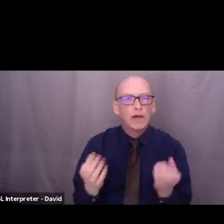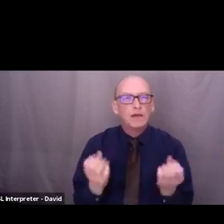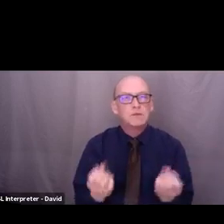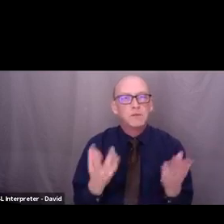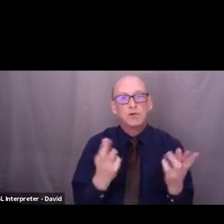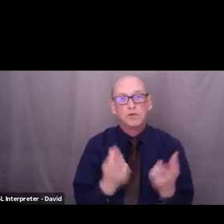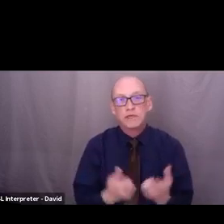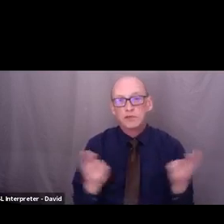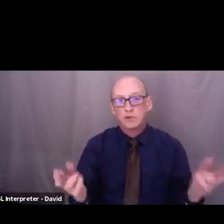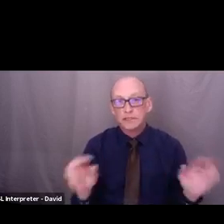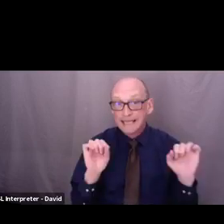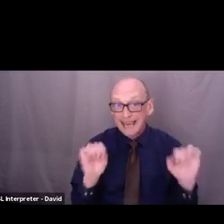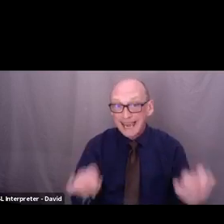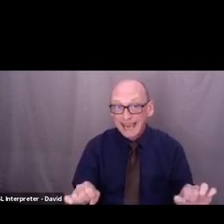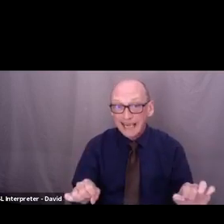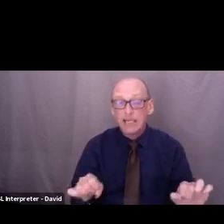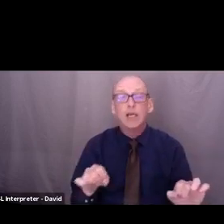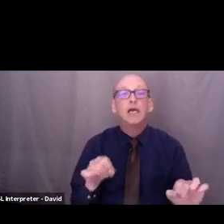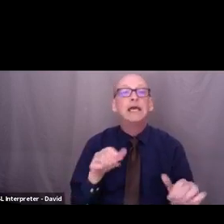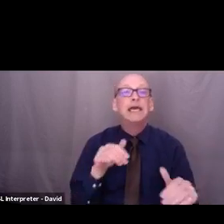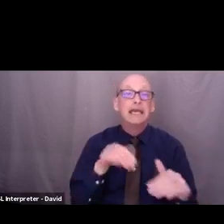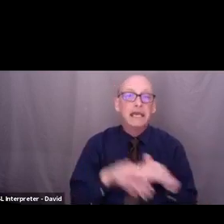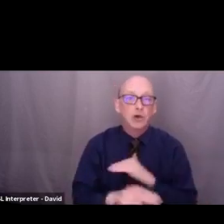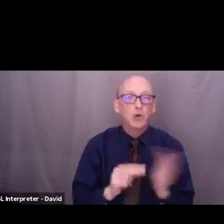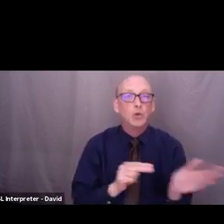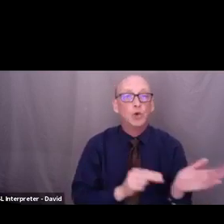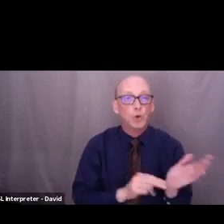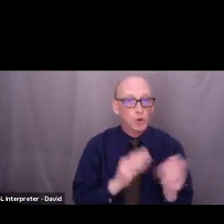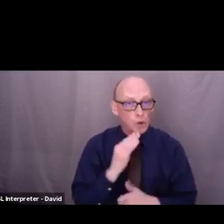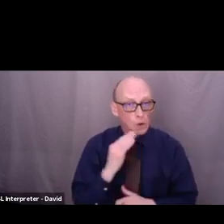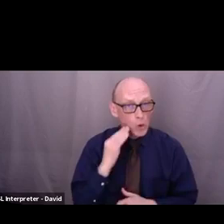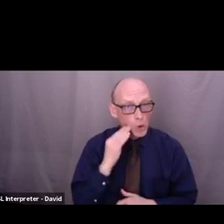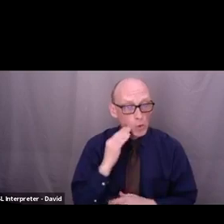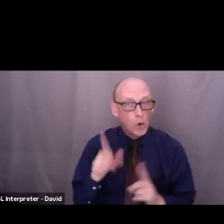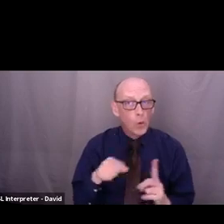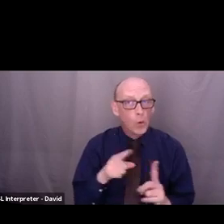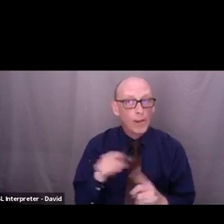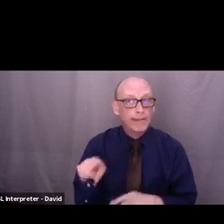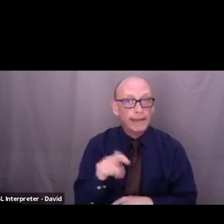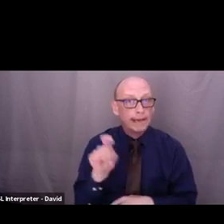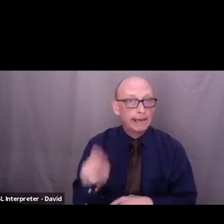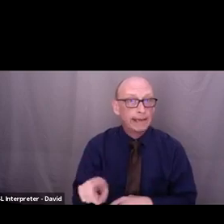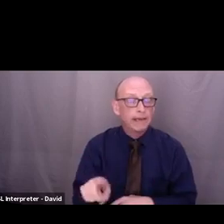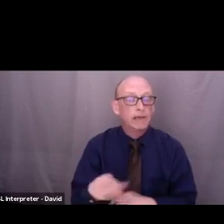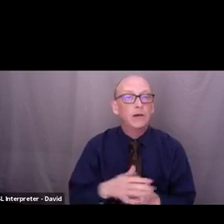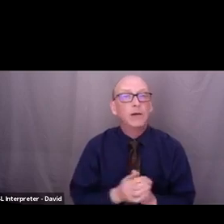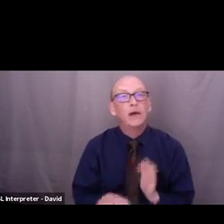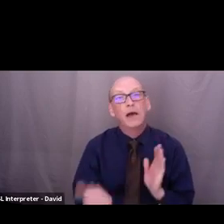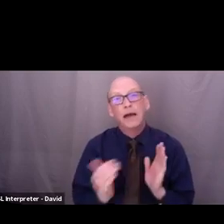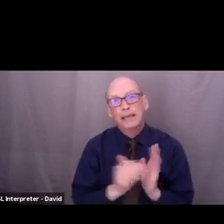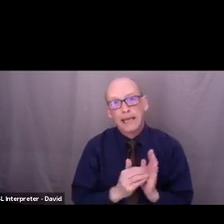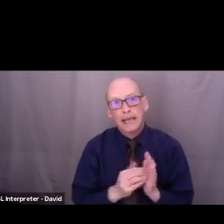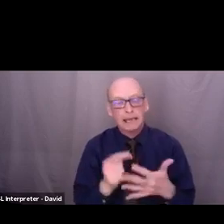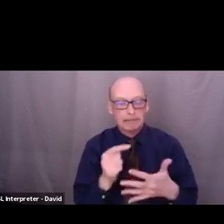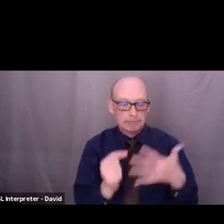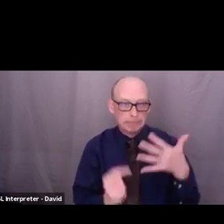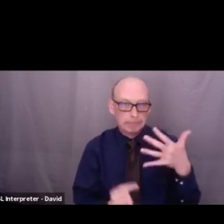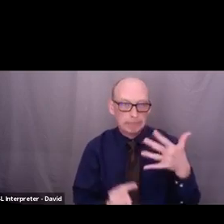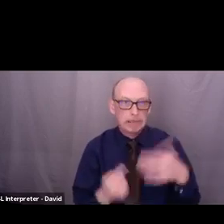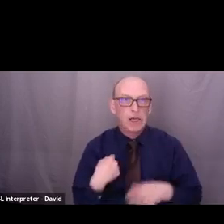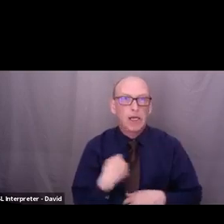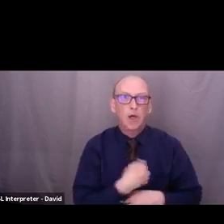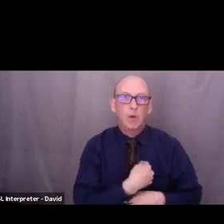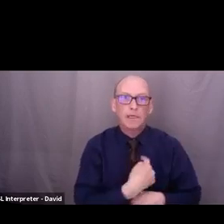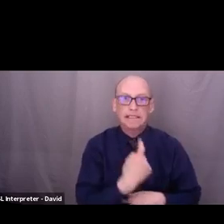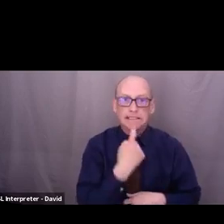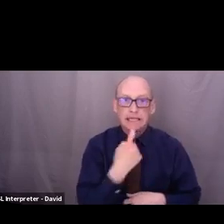possibly could into those nursing homes as they need. Again, these are all things that we're saying.